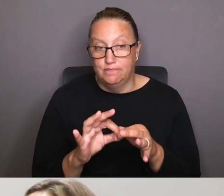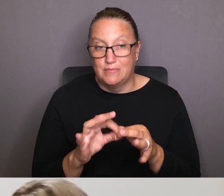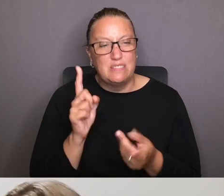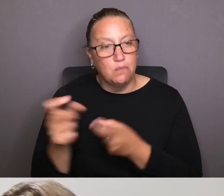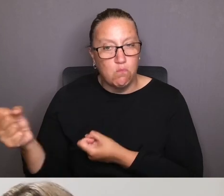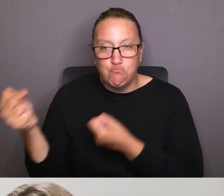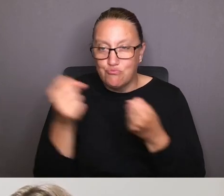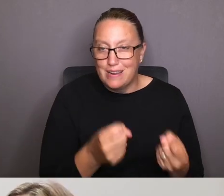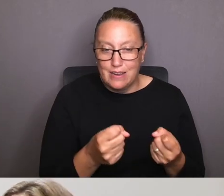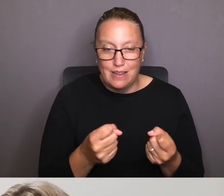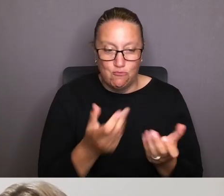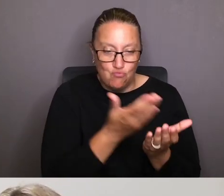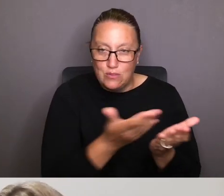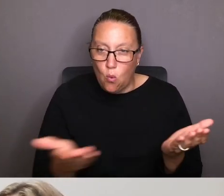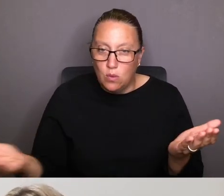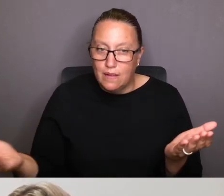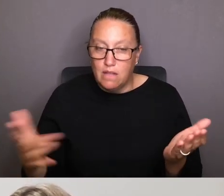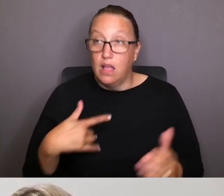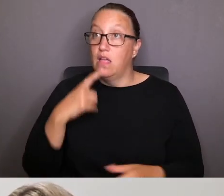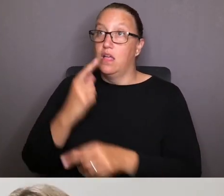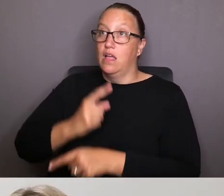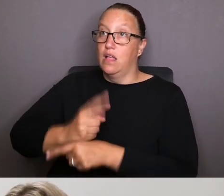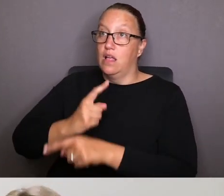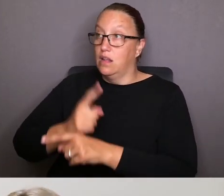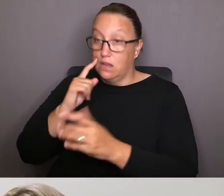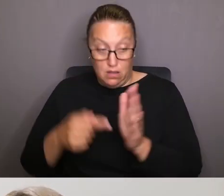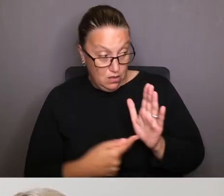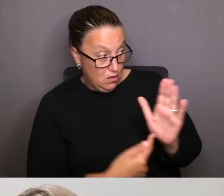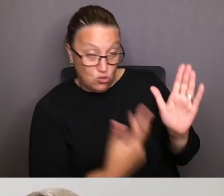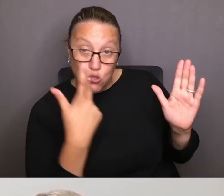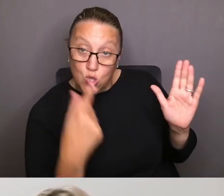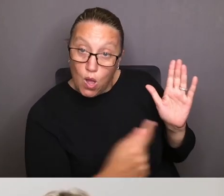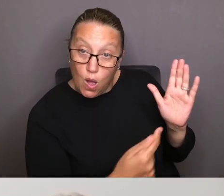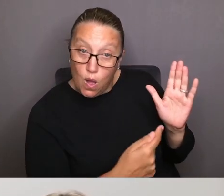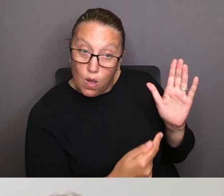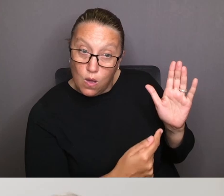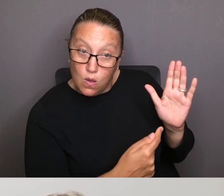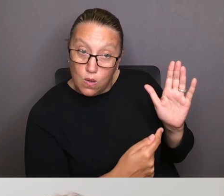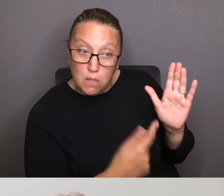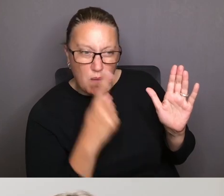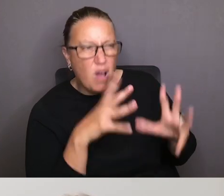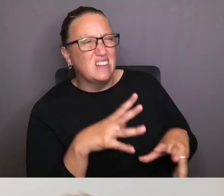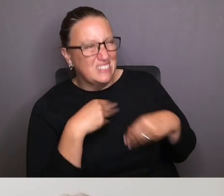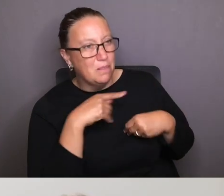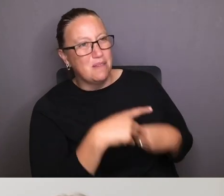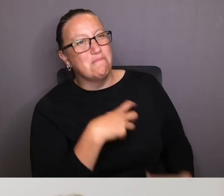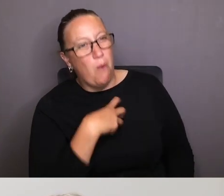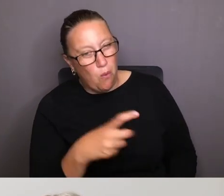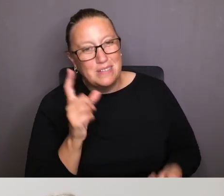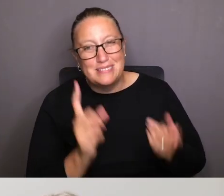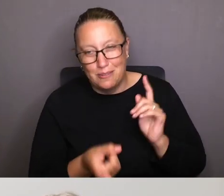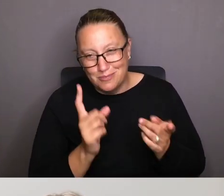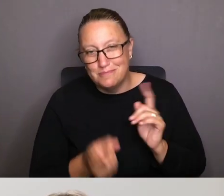it doesn't necessarily feel like it's just coming from another person, it's coming from a place. So it's coming from a source of truth. So I find that can be really helpful